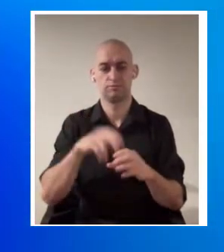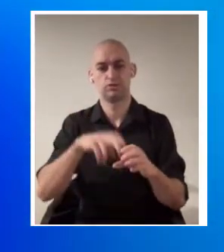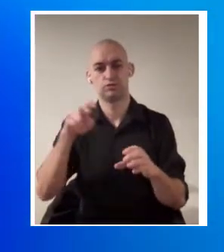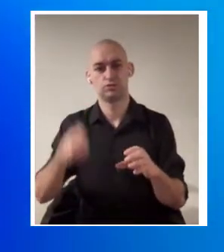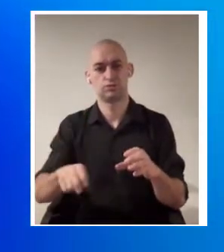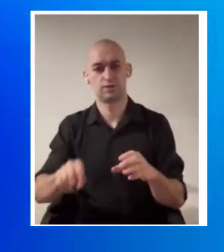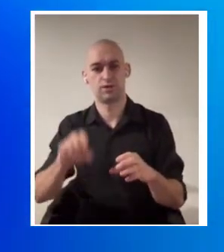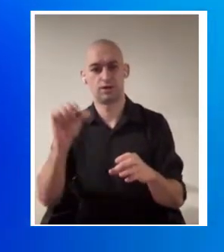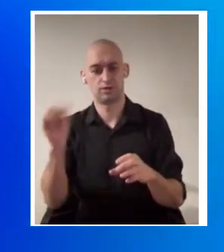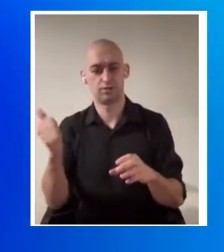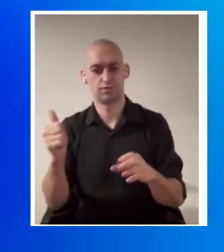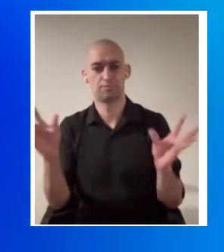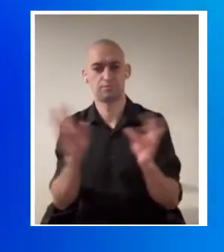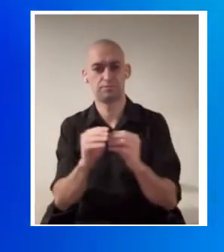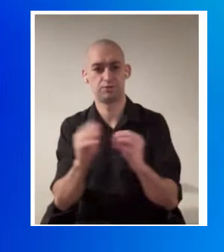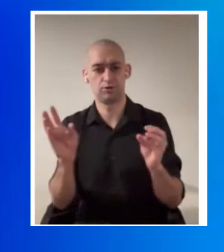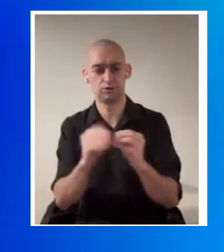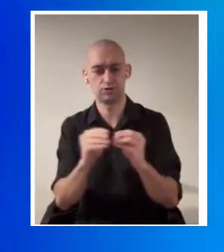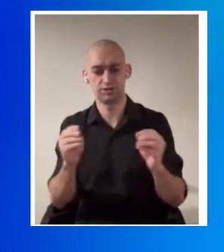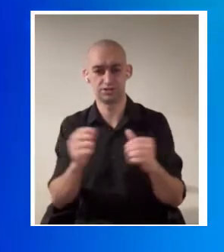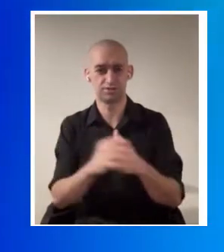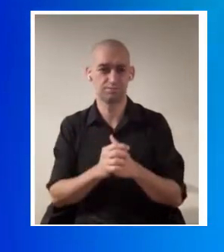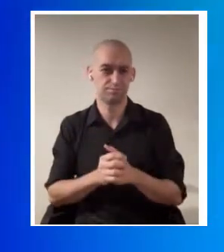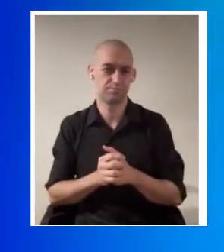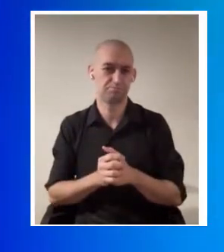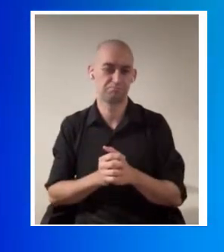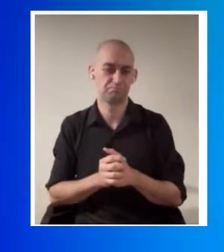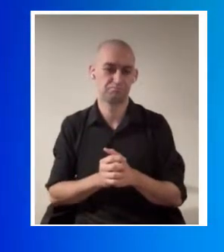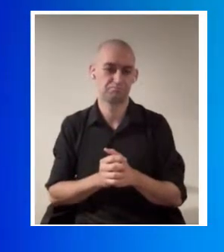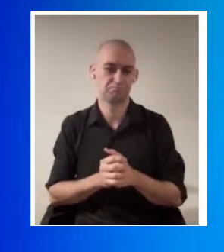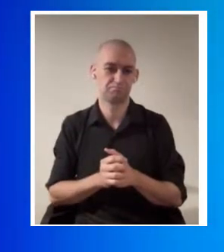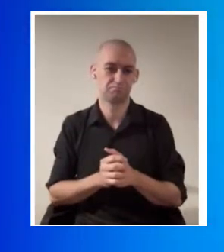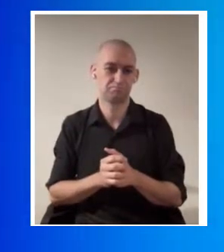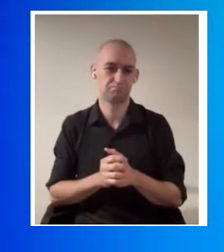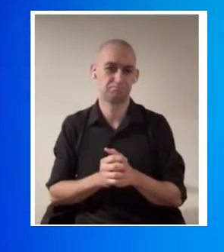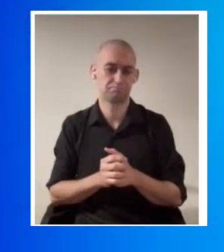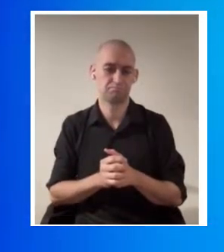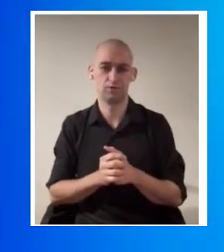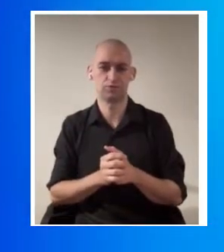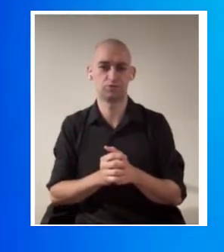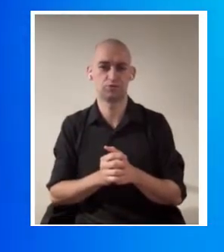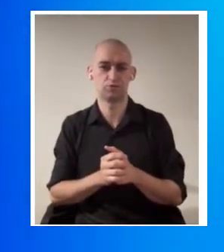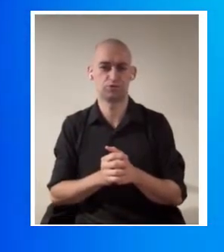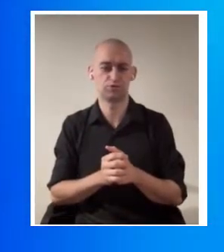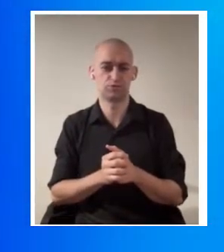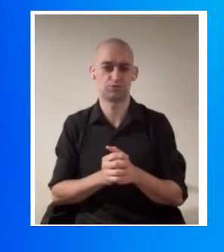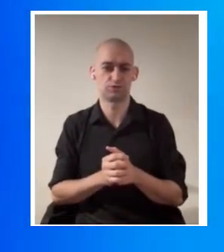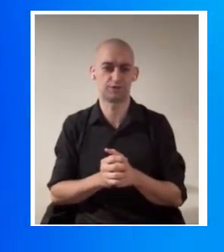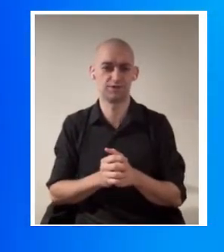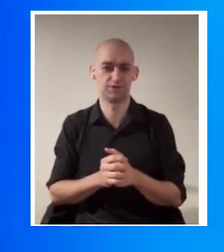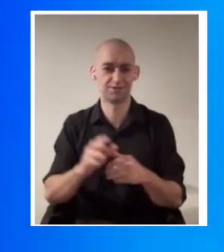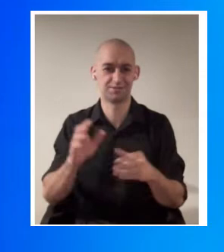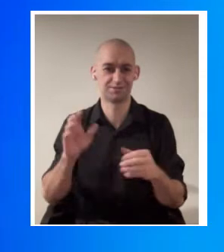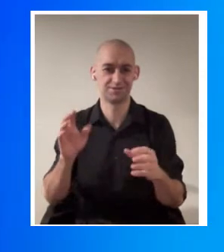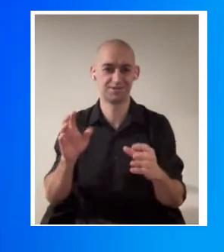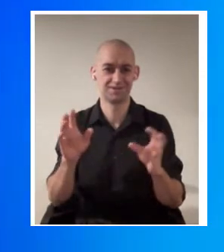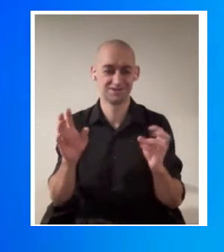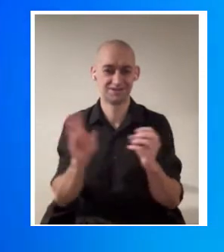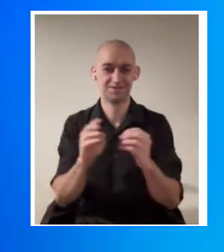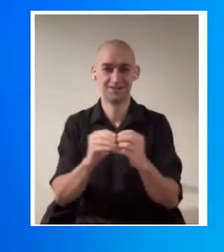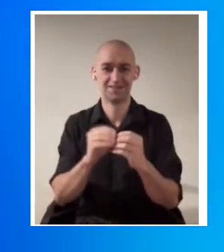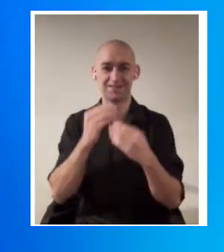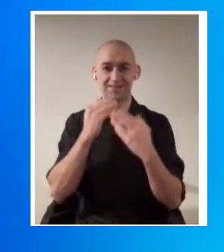meeting. So I'll leave and we'll wait to hear back from you guys. Thank you so